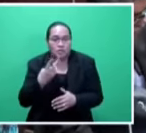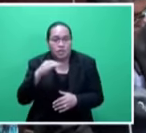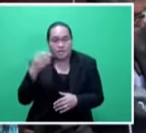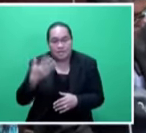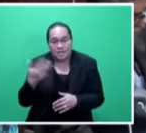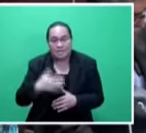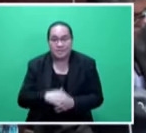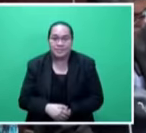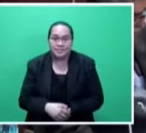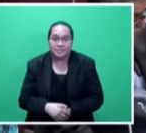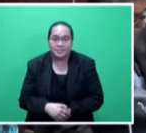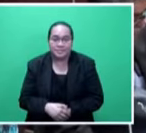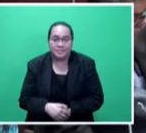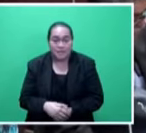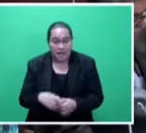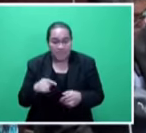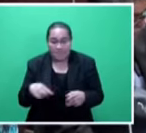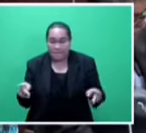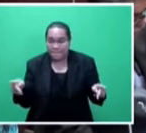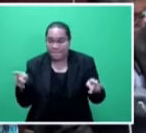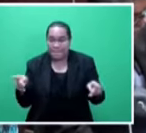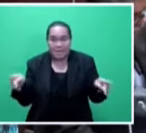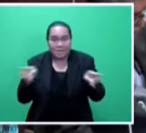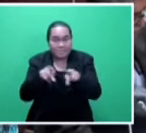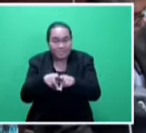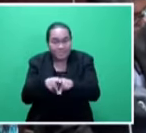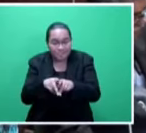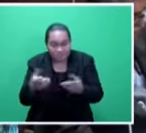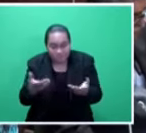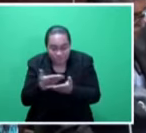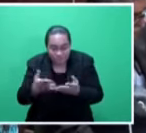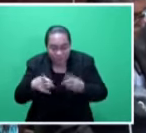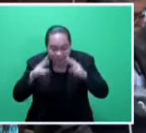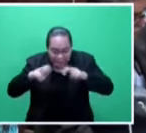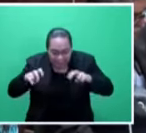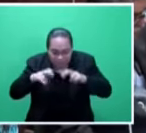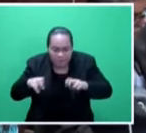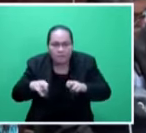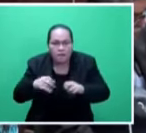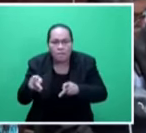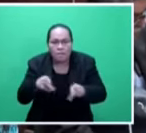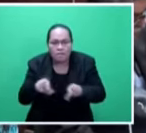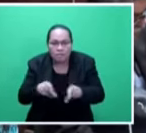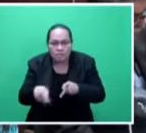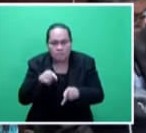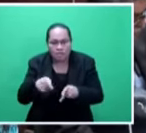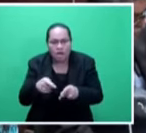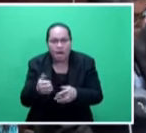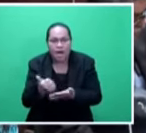Honourable Speaker, sir, the bipartisan committee report examines, compare, analysis the performance of the authority's